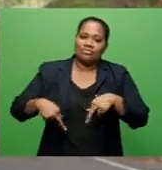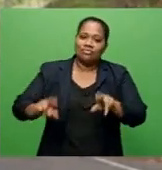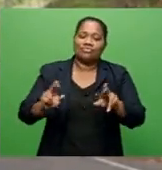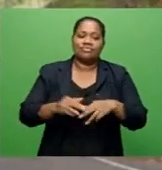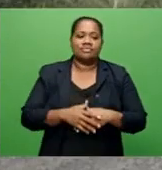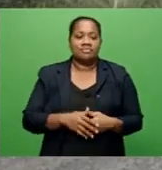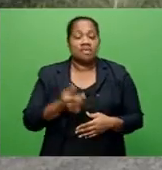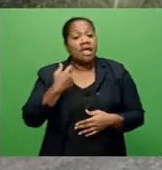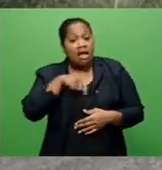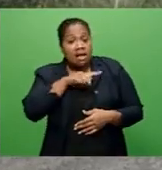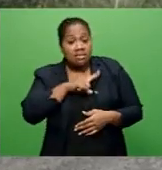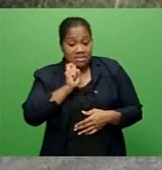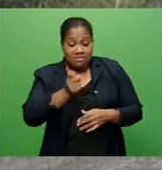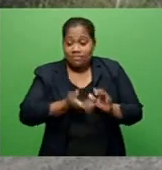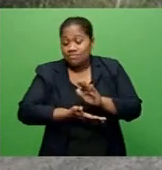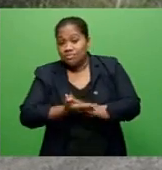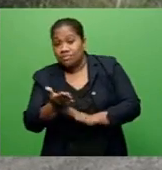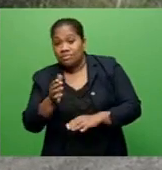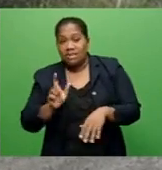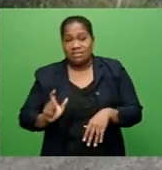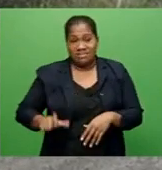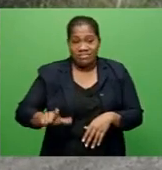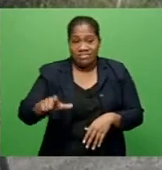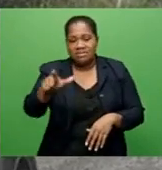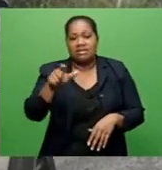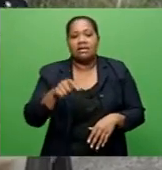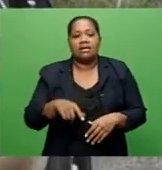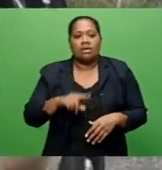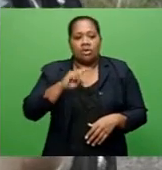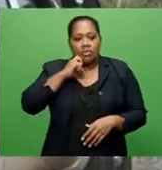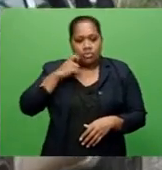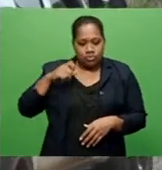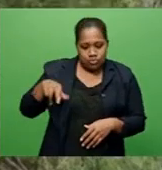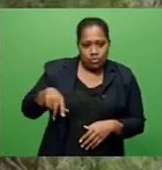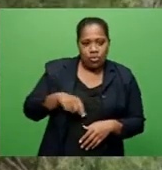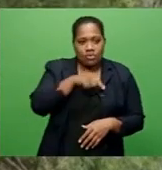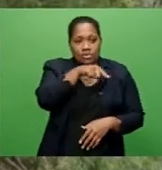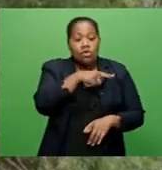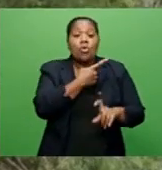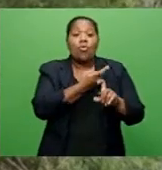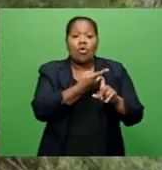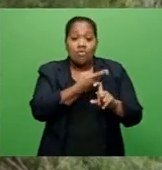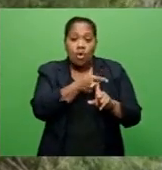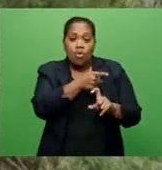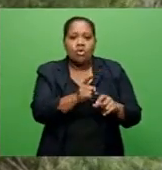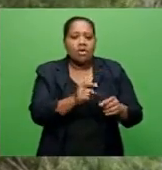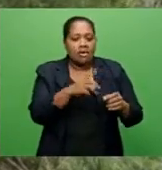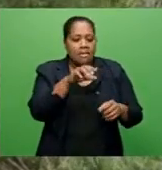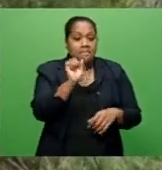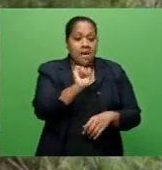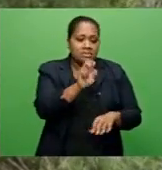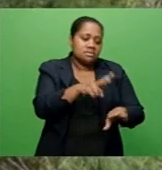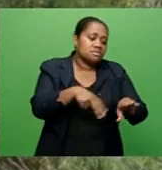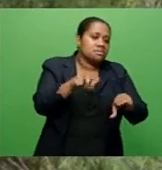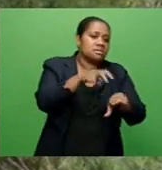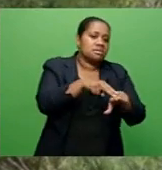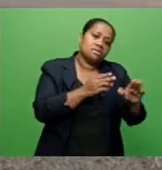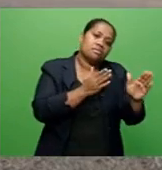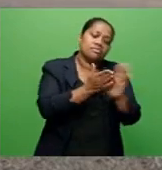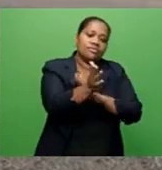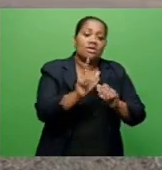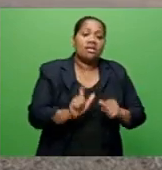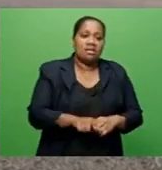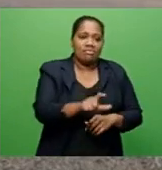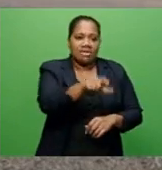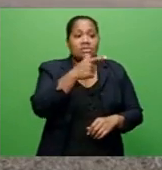For us, if we want to go to Lambasa, we will walk kilometers this way to Korobo to catch the bus to Lambasa, because this road is closed and